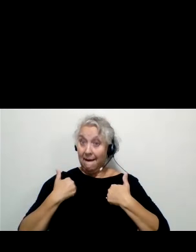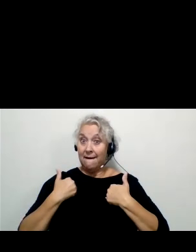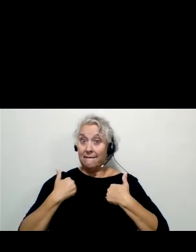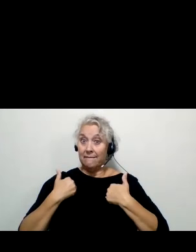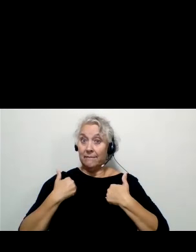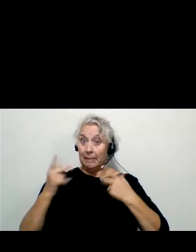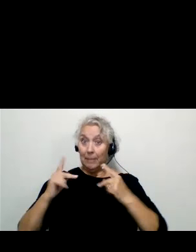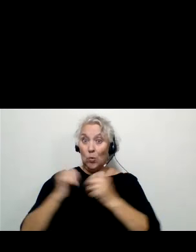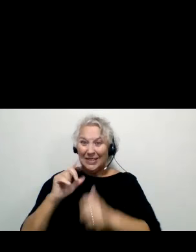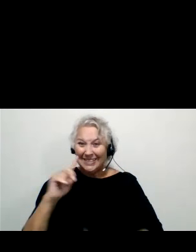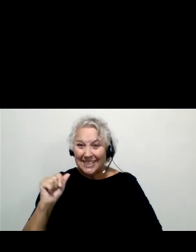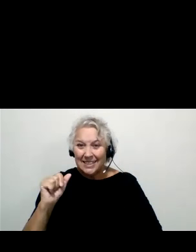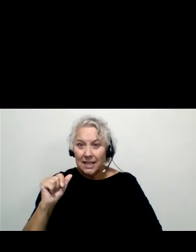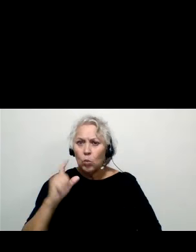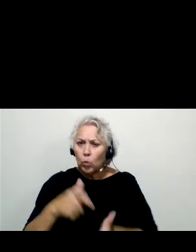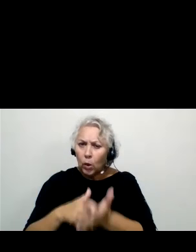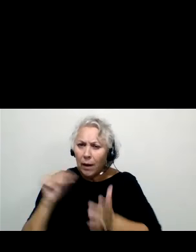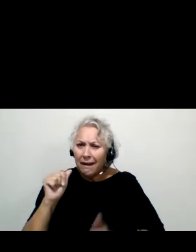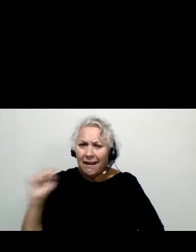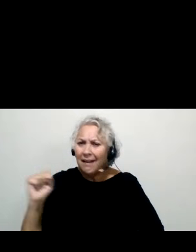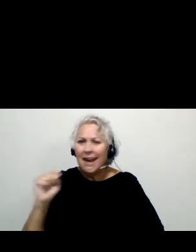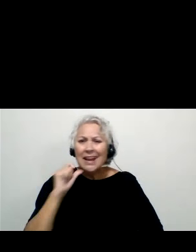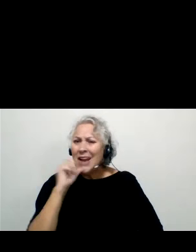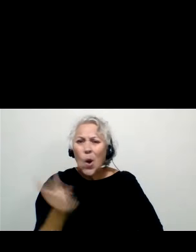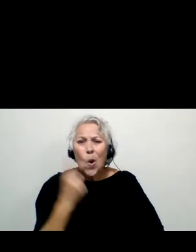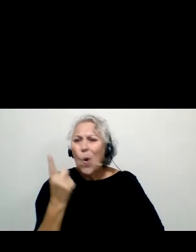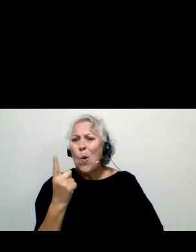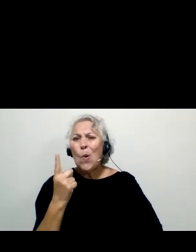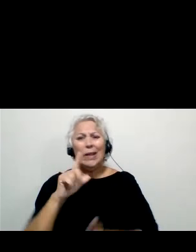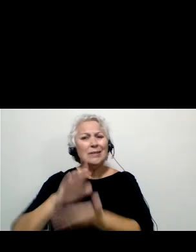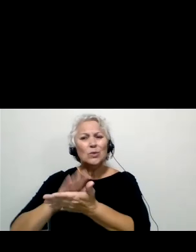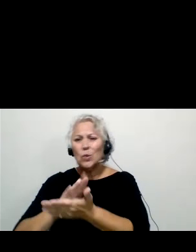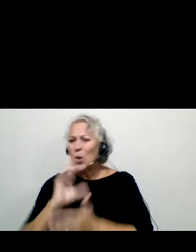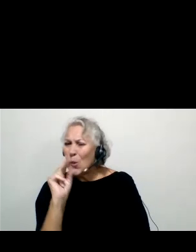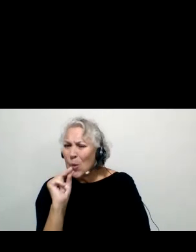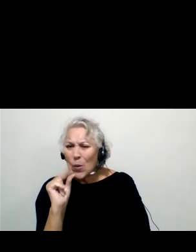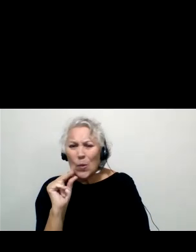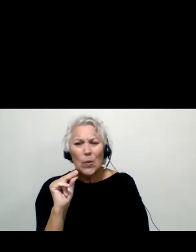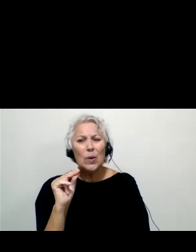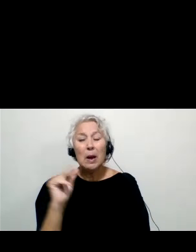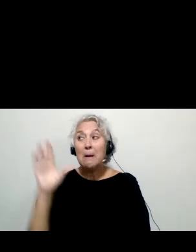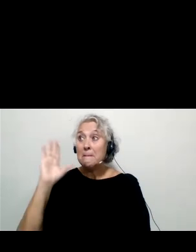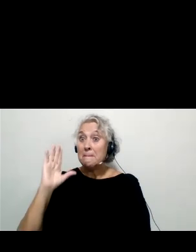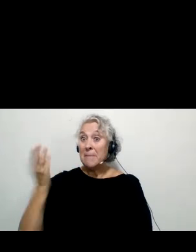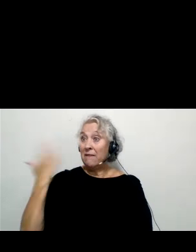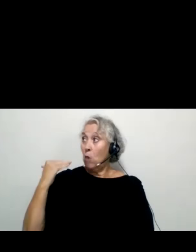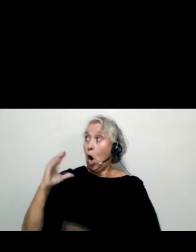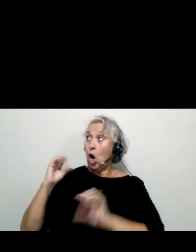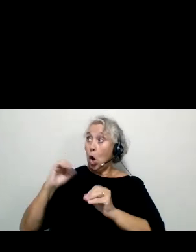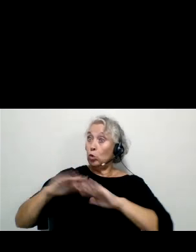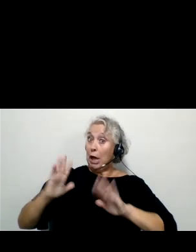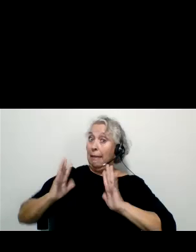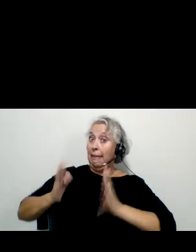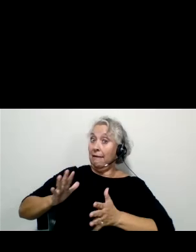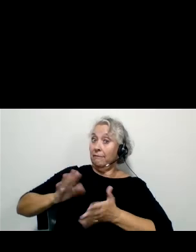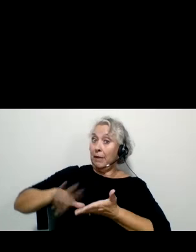that require assistive technology, it's not just about the academics. you know, before No Child Left Behind, and don't get me